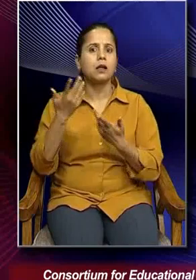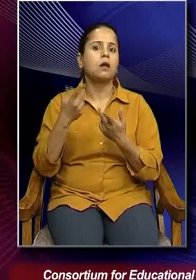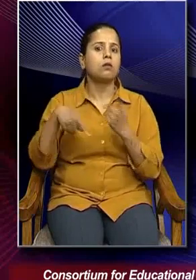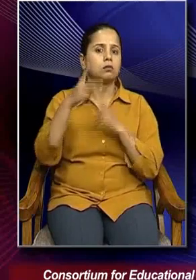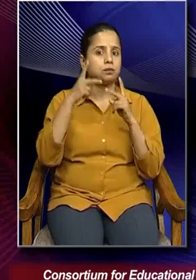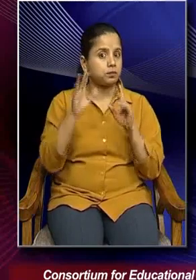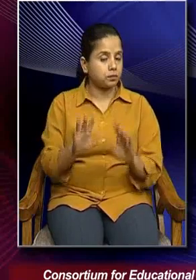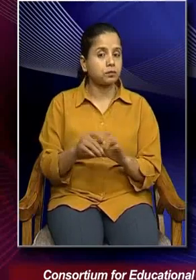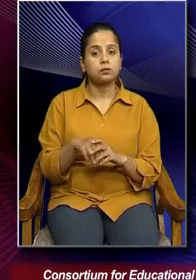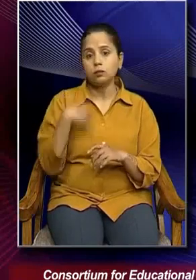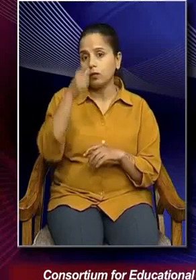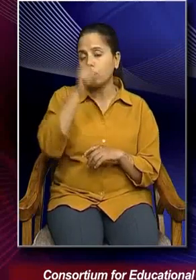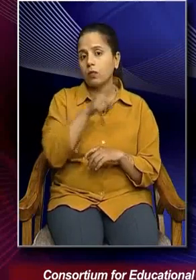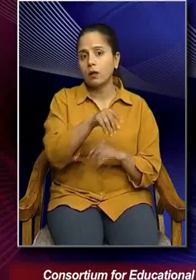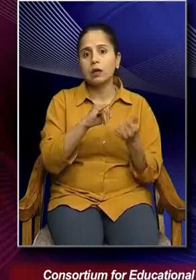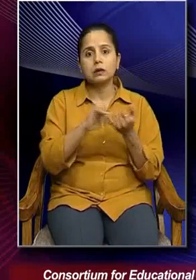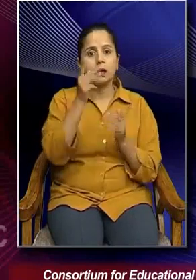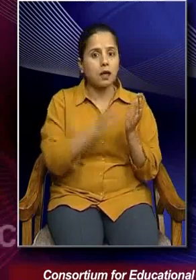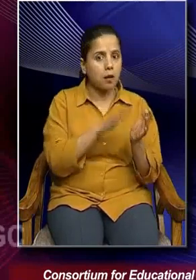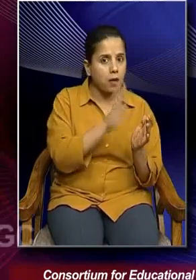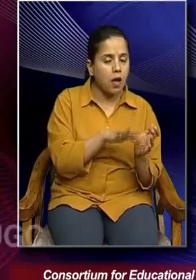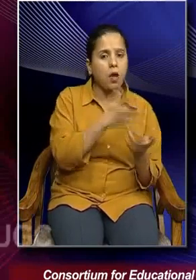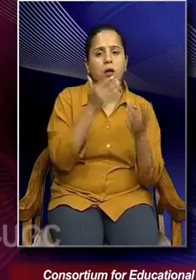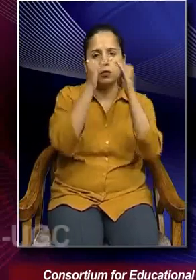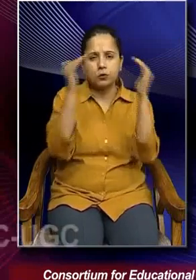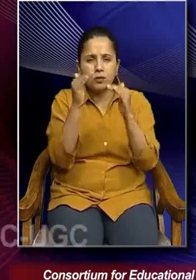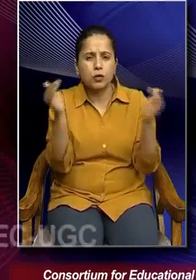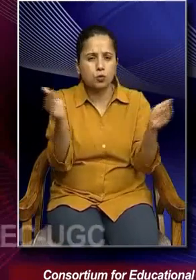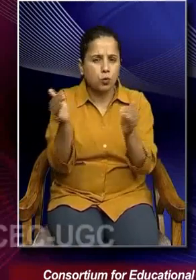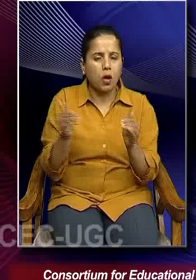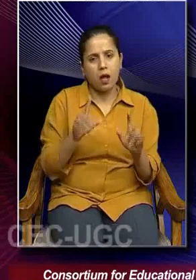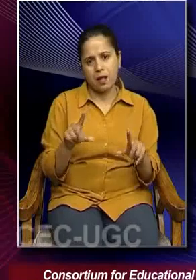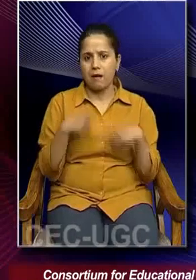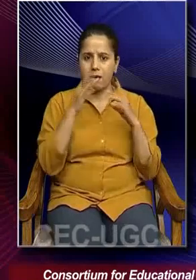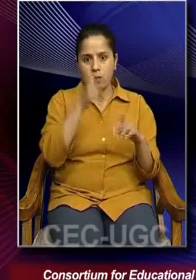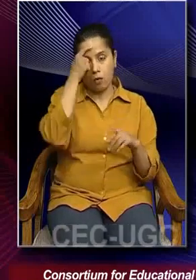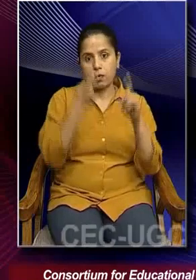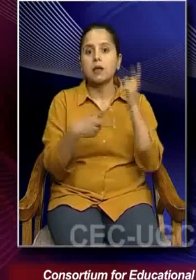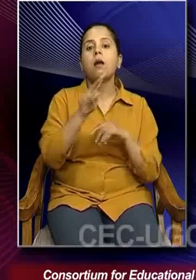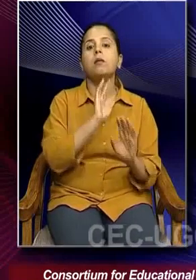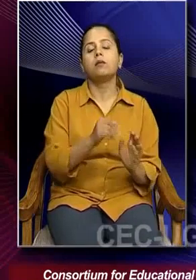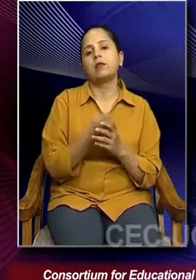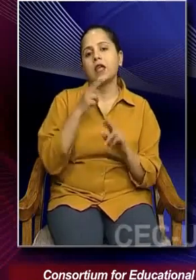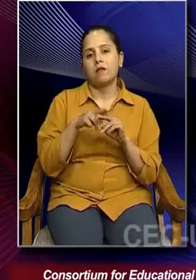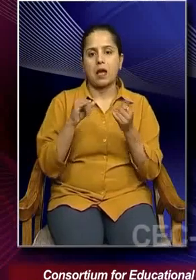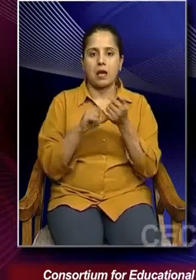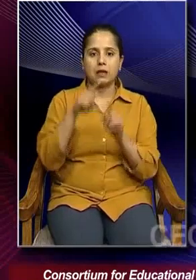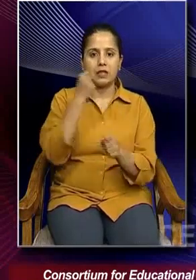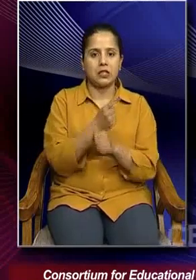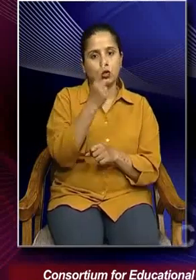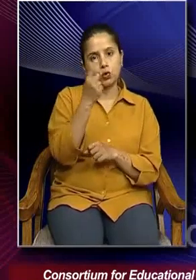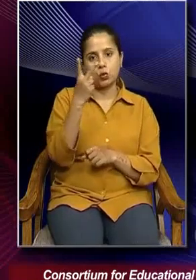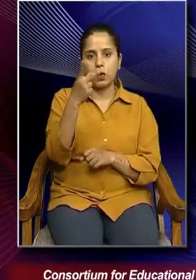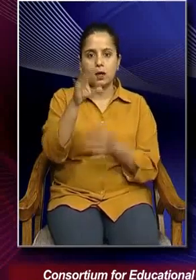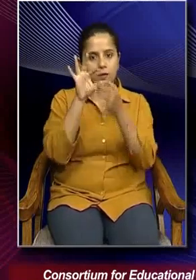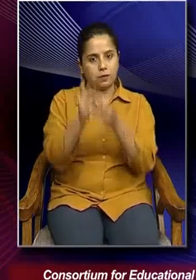particularly those who are living in slums and squatter settlements. And likewise, if you look at the issues of SDG 12, which is